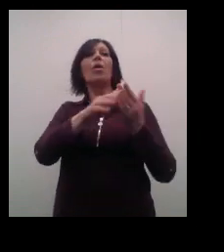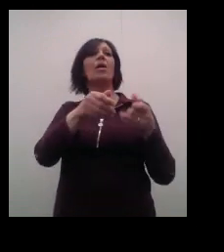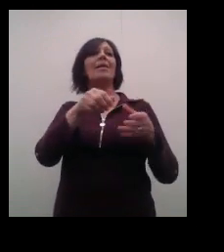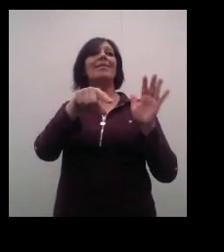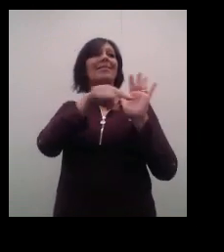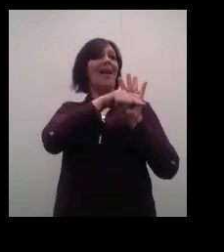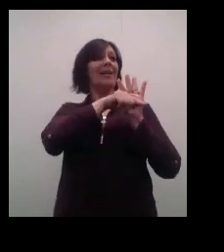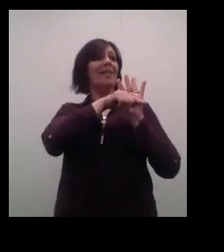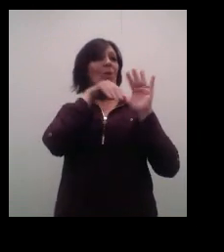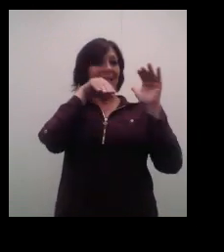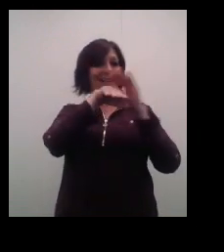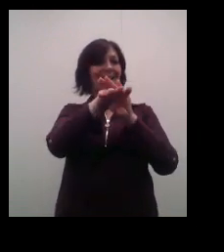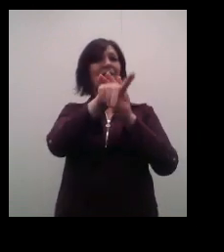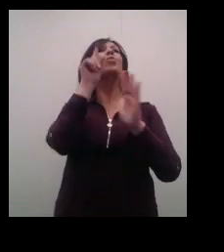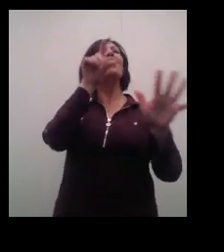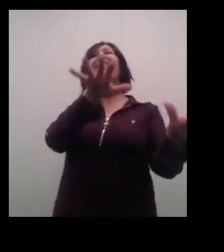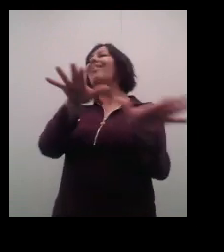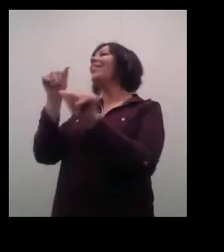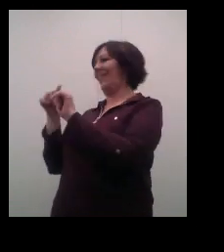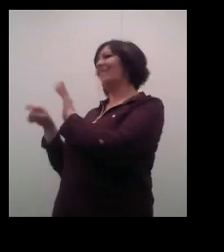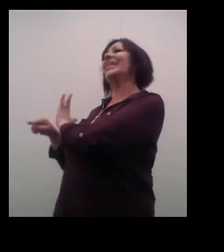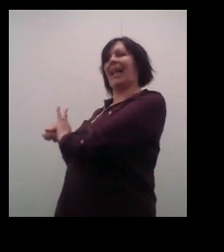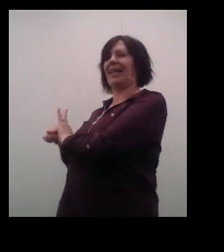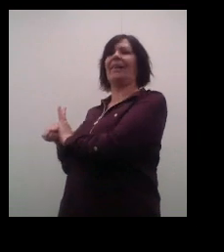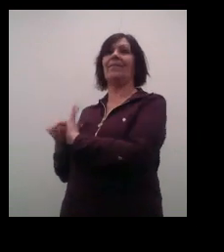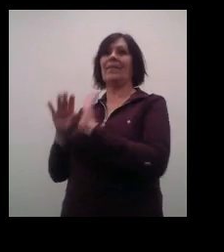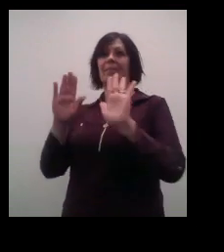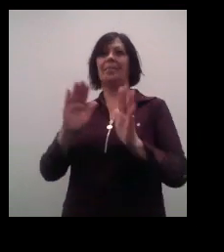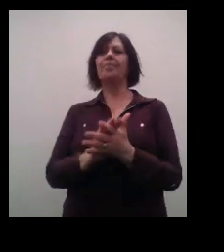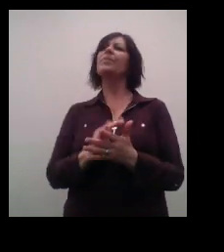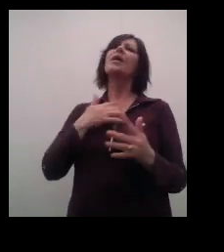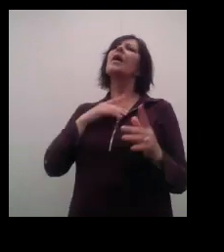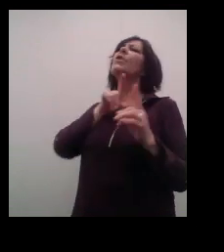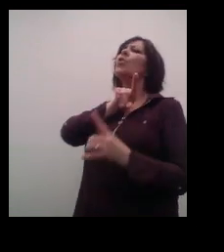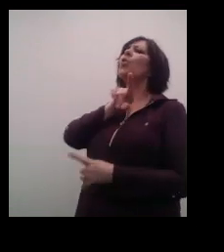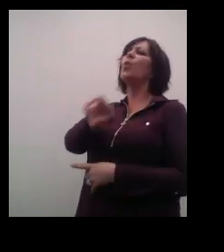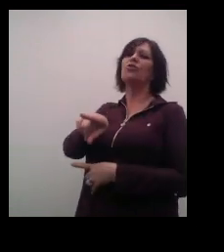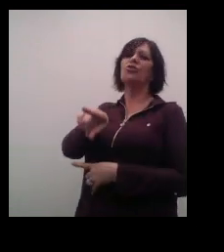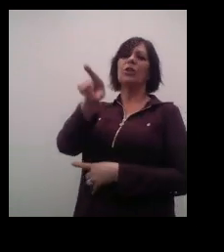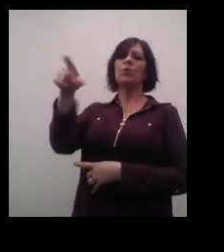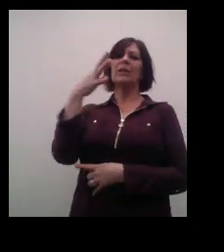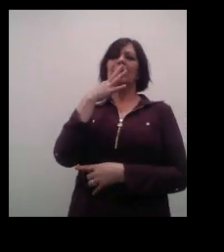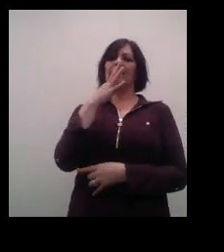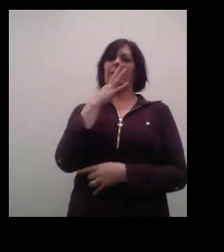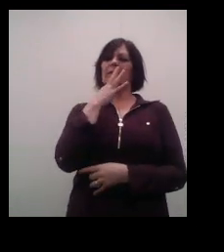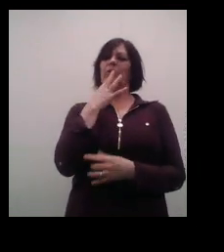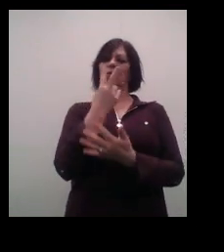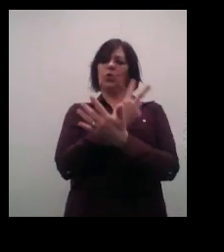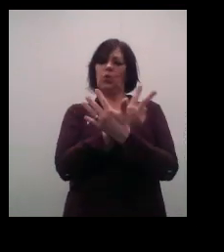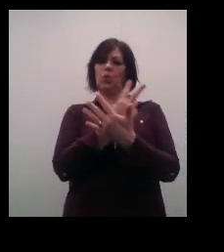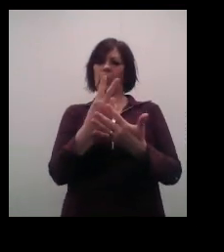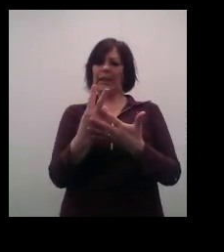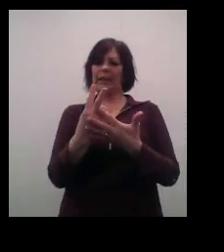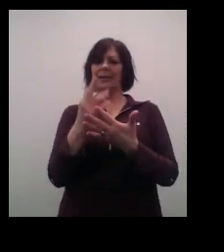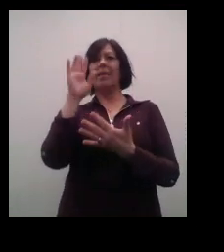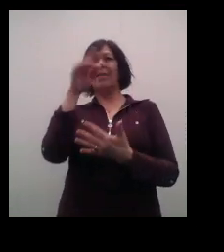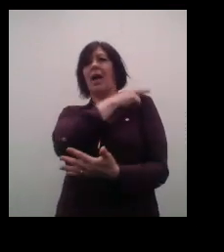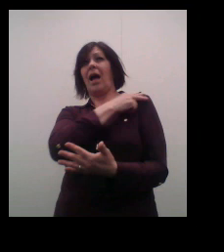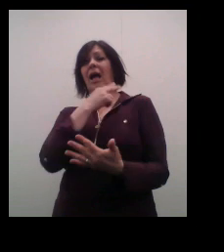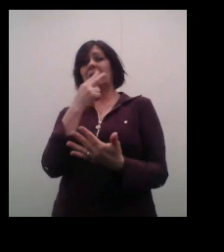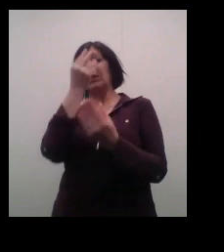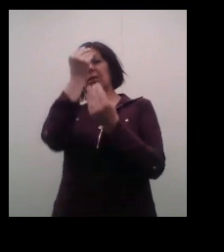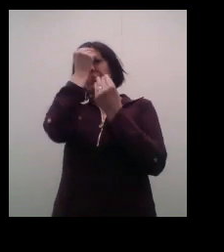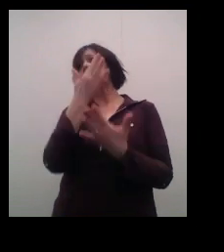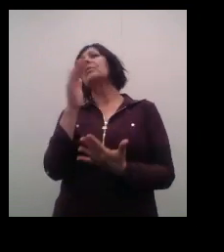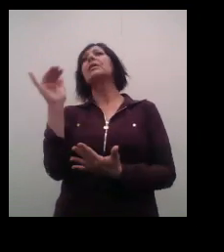expect to walk out COVID negative. Dr. Burstein, I just want to ask you a question. You talked about 2 weeks. The hospitalization data is